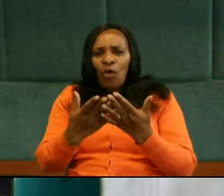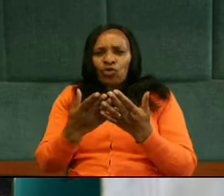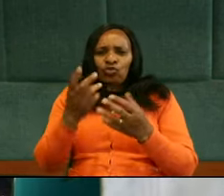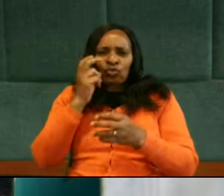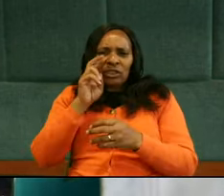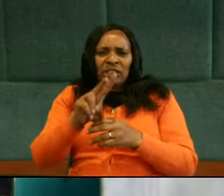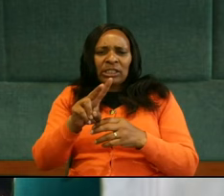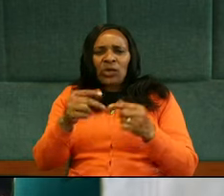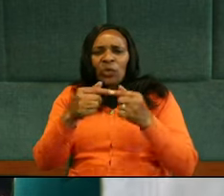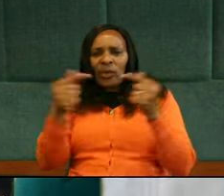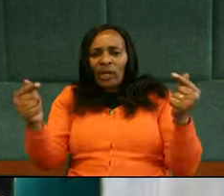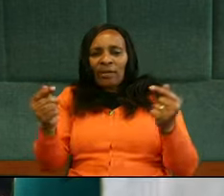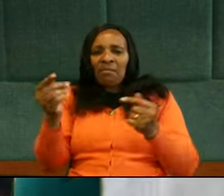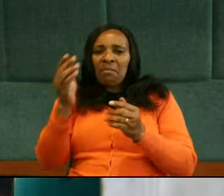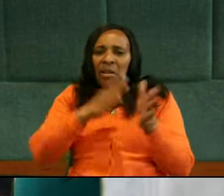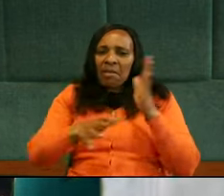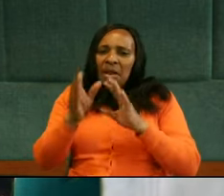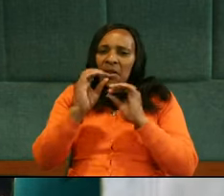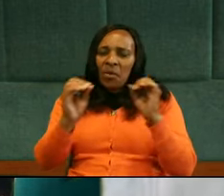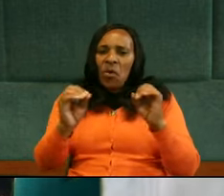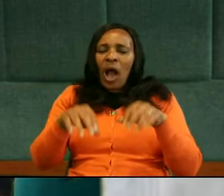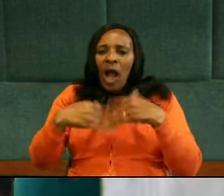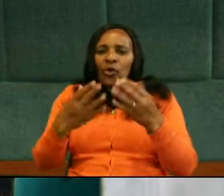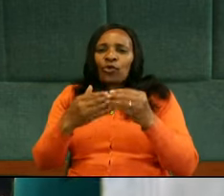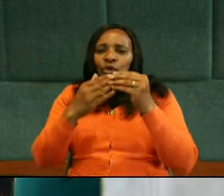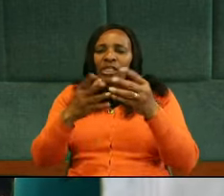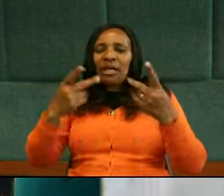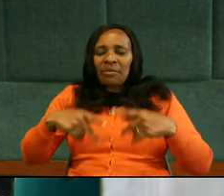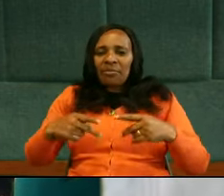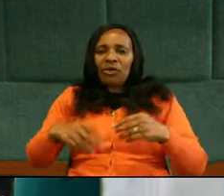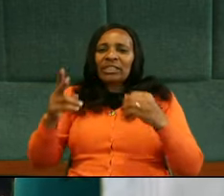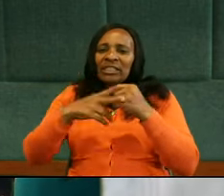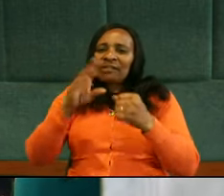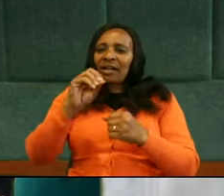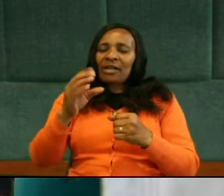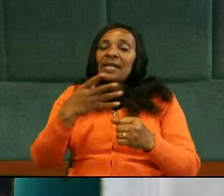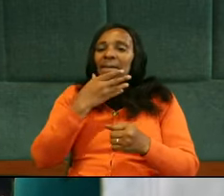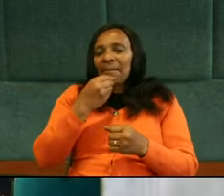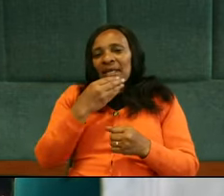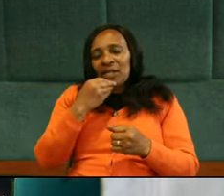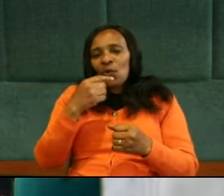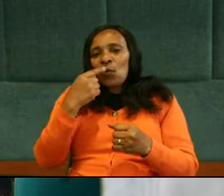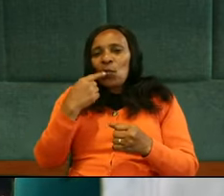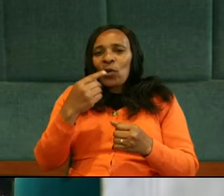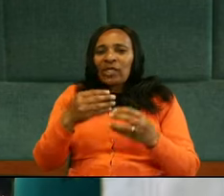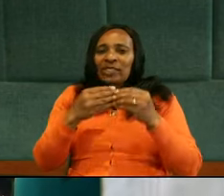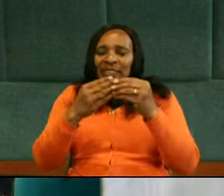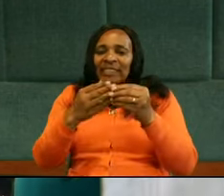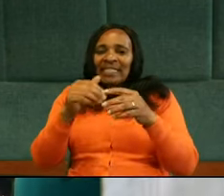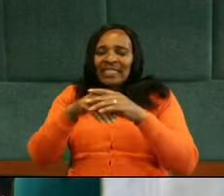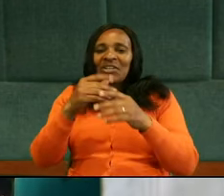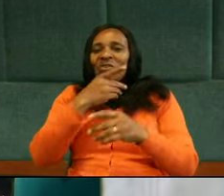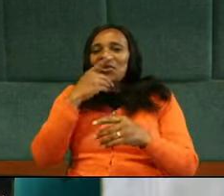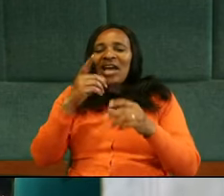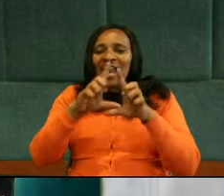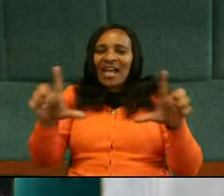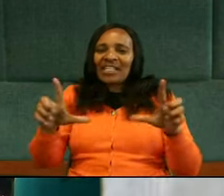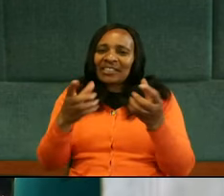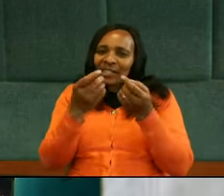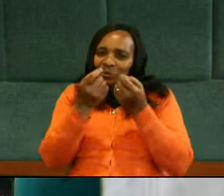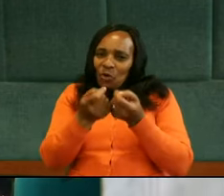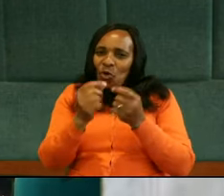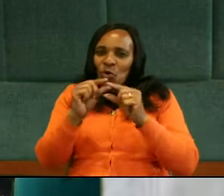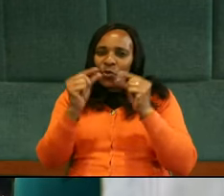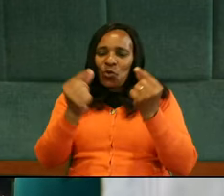enemy is least prepared, how to lead a people. The 700 men he was leading in the wilderness were the small group God